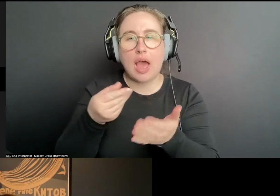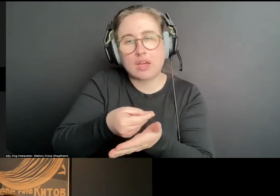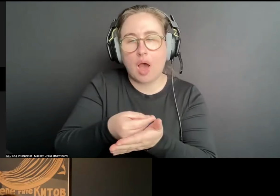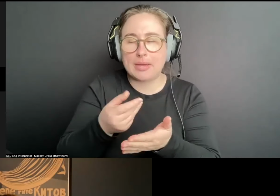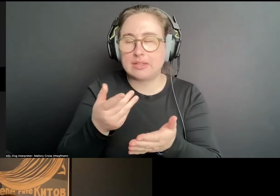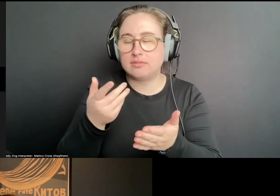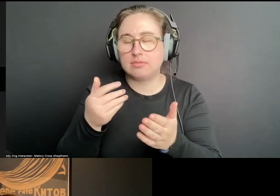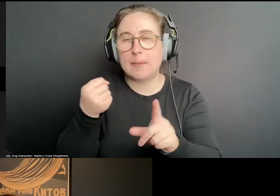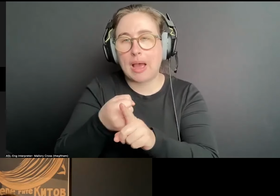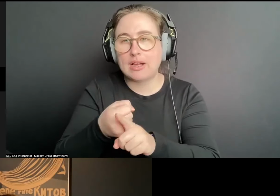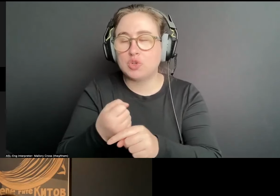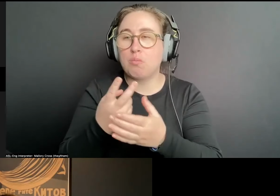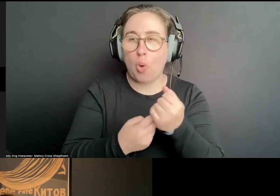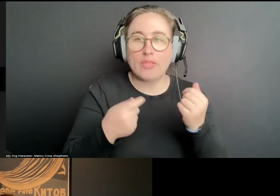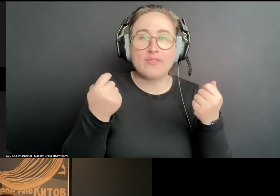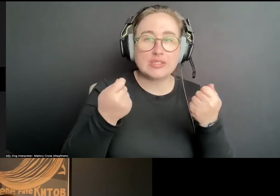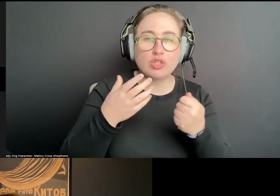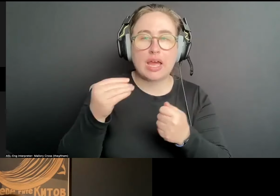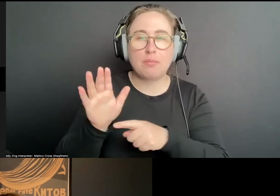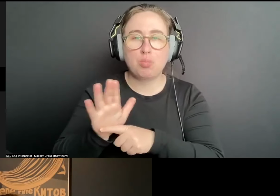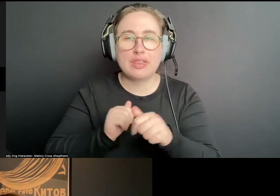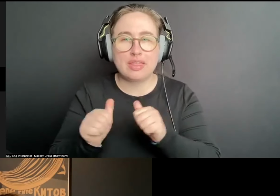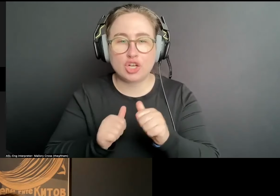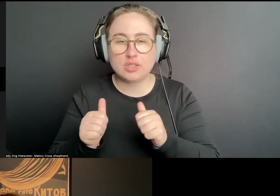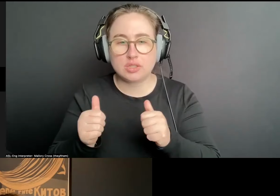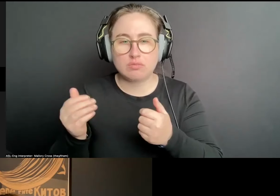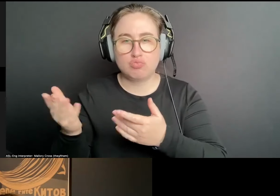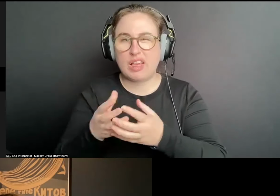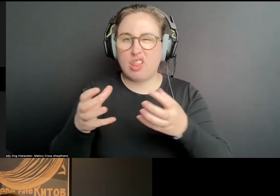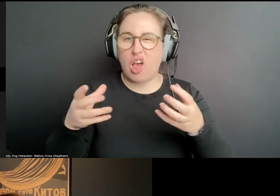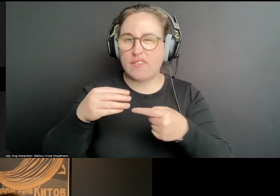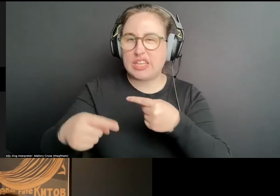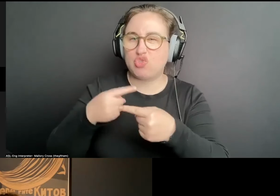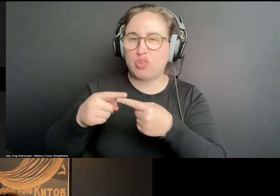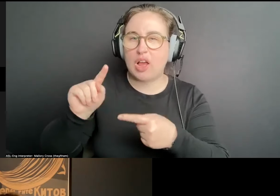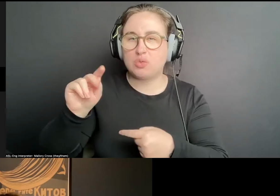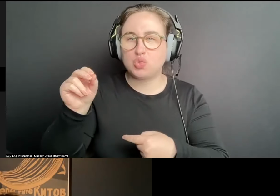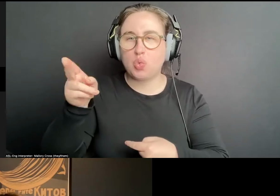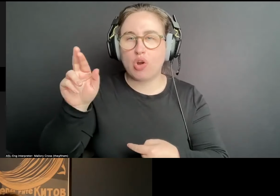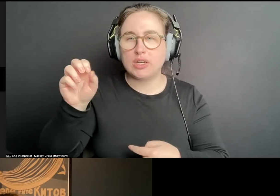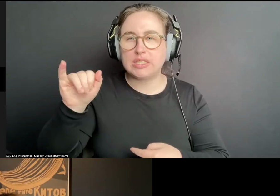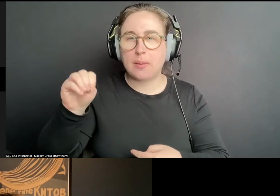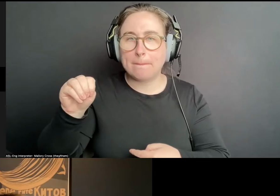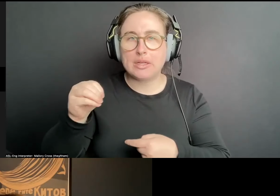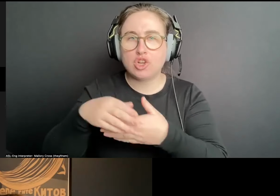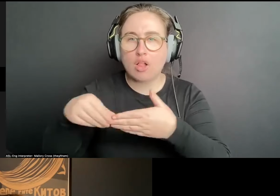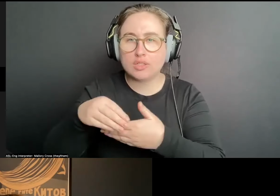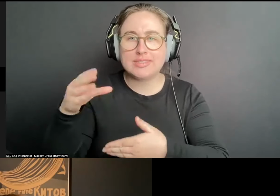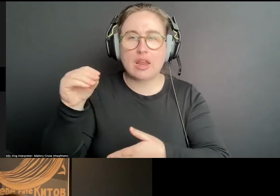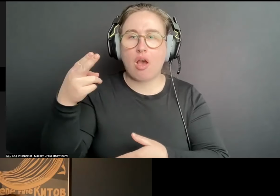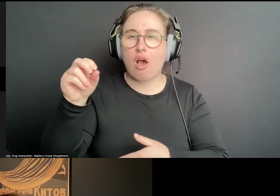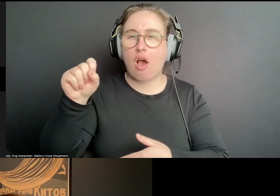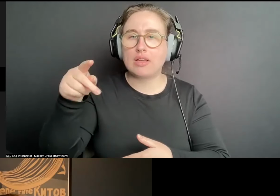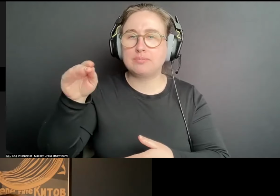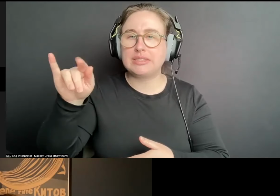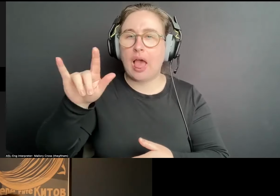both festivals and movie theaters bring a lot of year-round tourism dollars and hospitality dollars to our communities, looking at ways that we